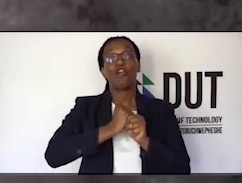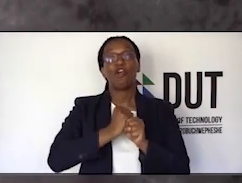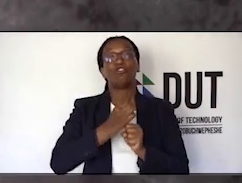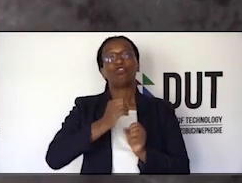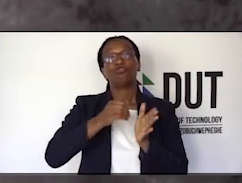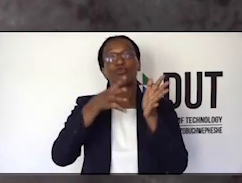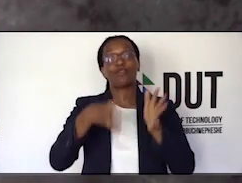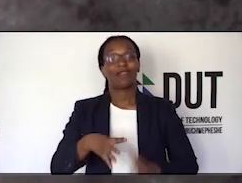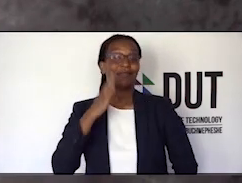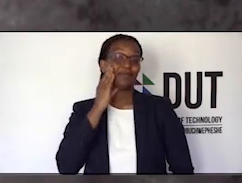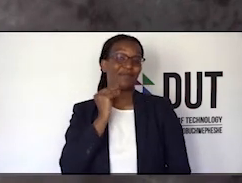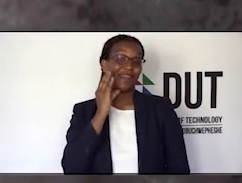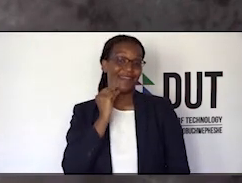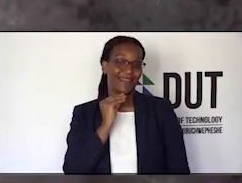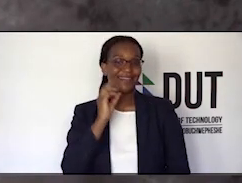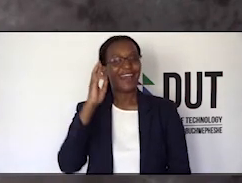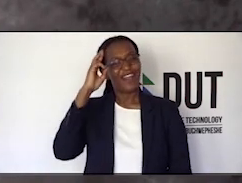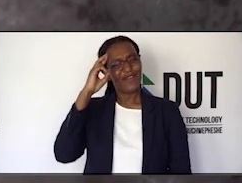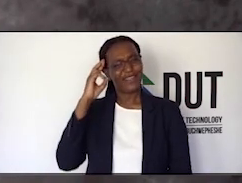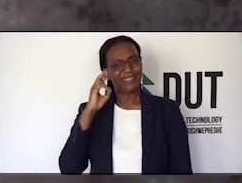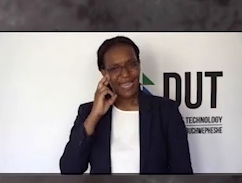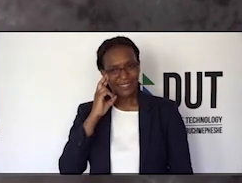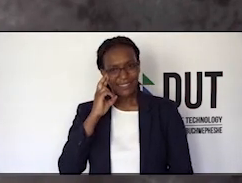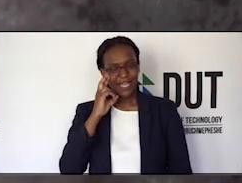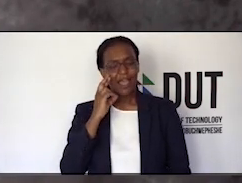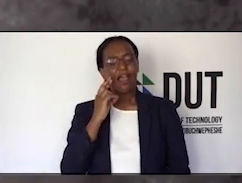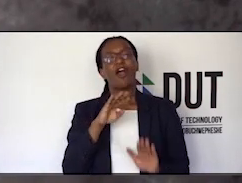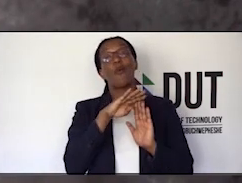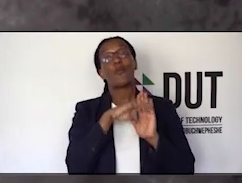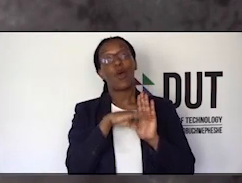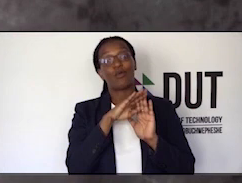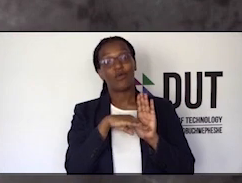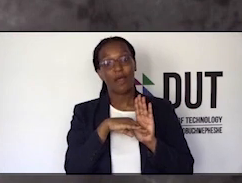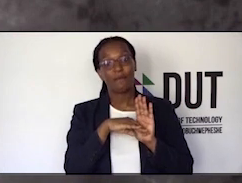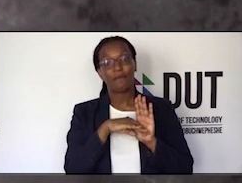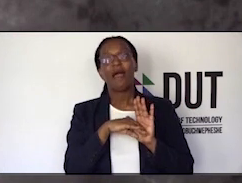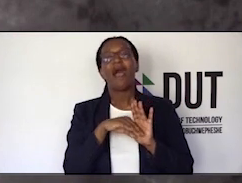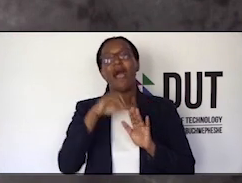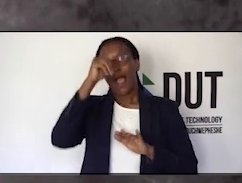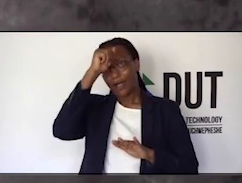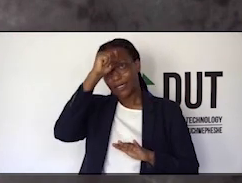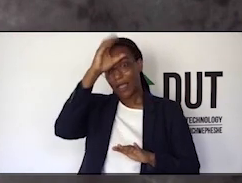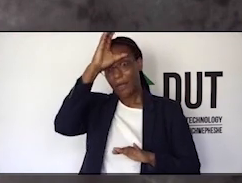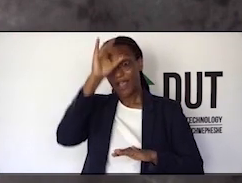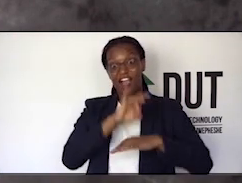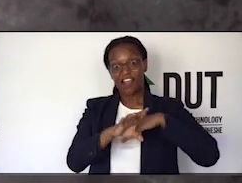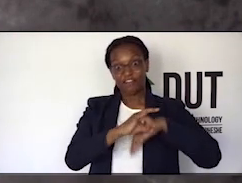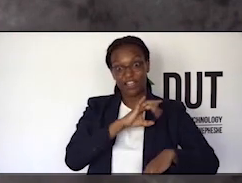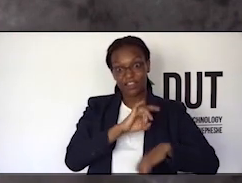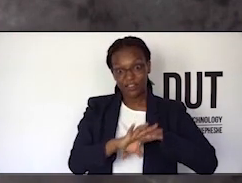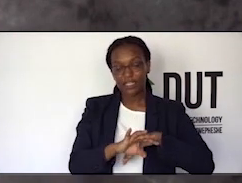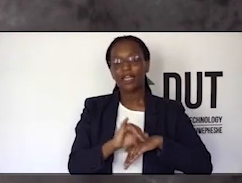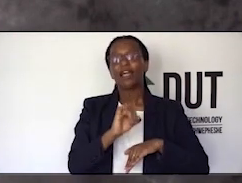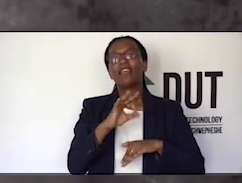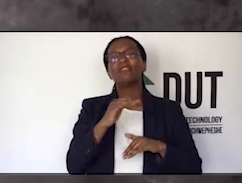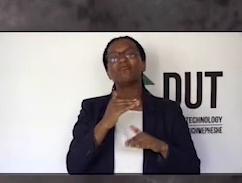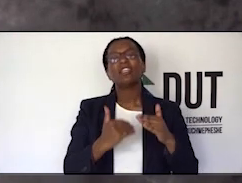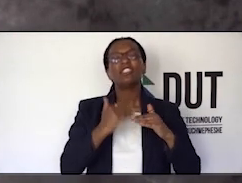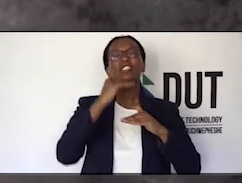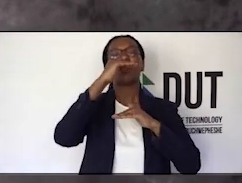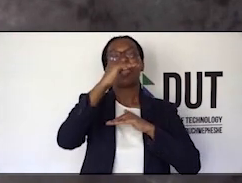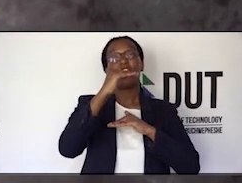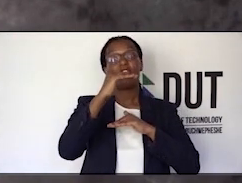experience, the resident educational program, academic advising, senior year student